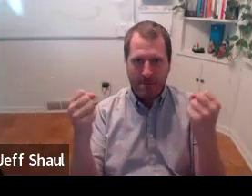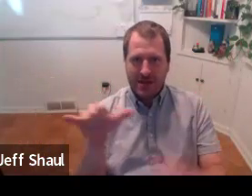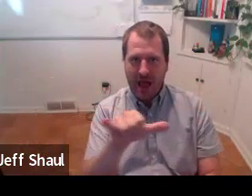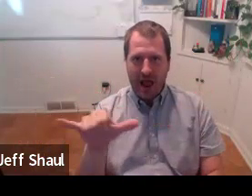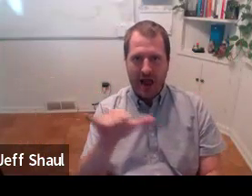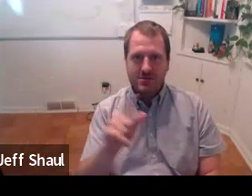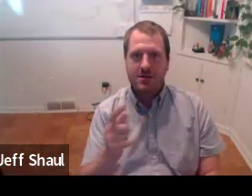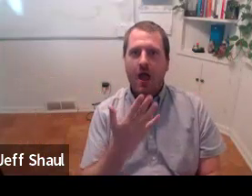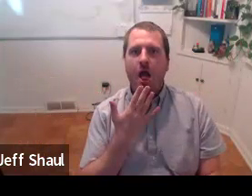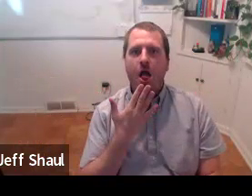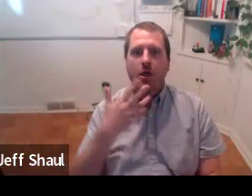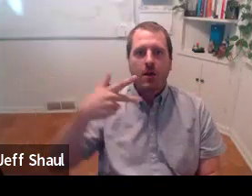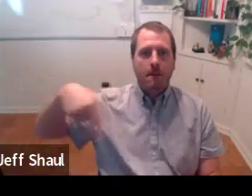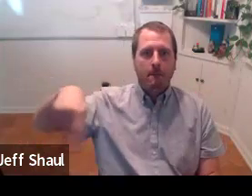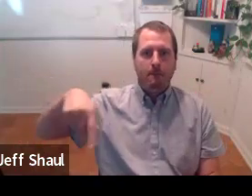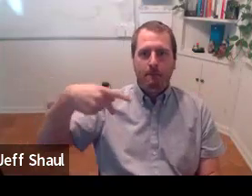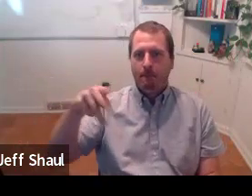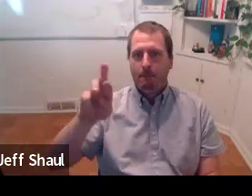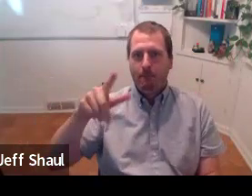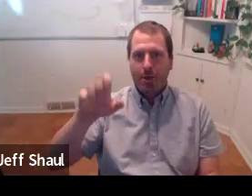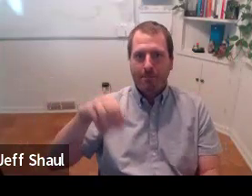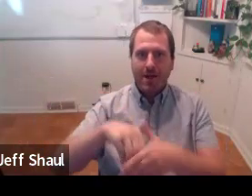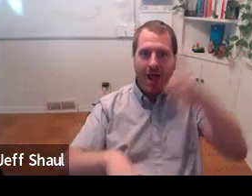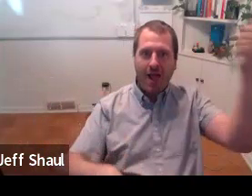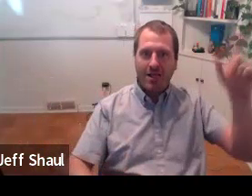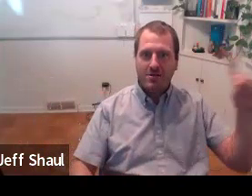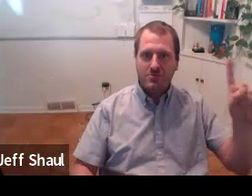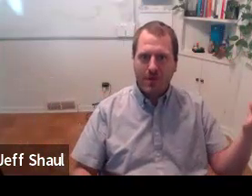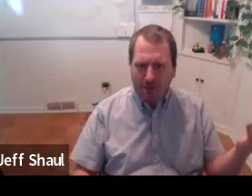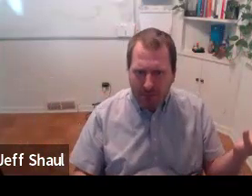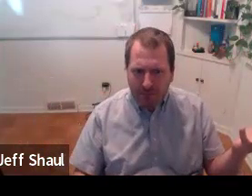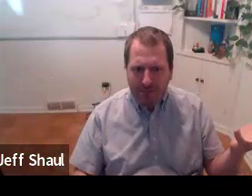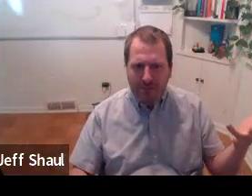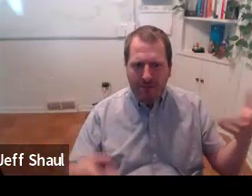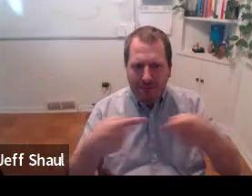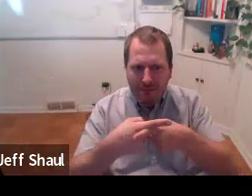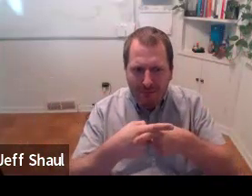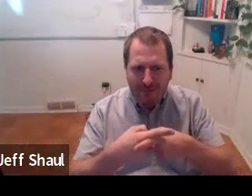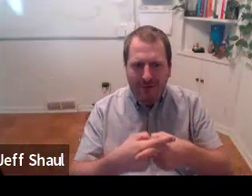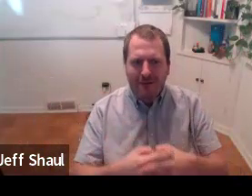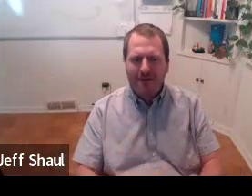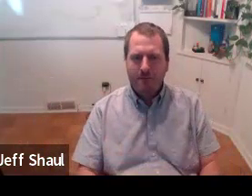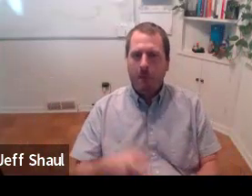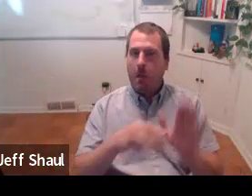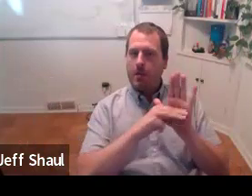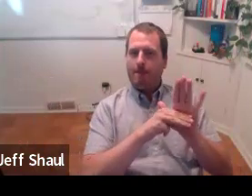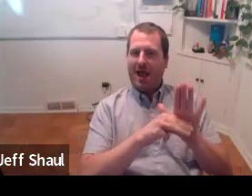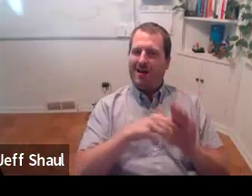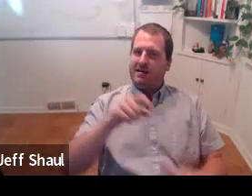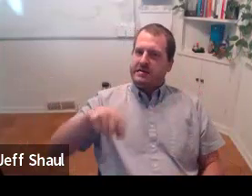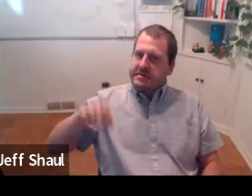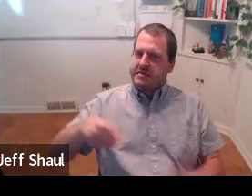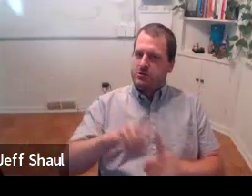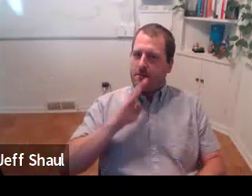this. It's the same sign as the color purple in other areas. So it's a